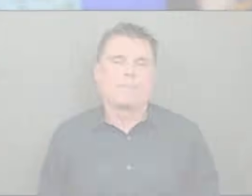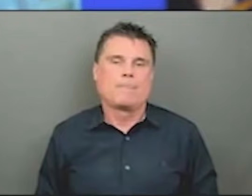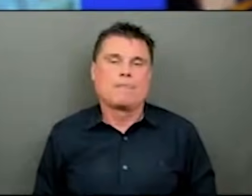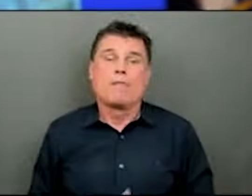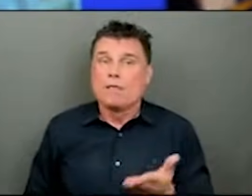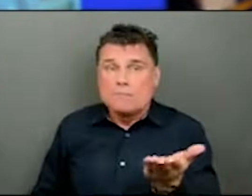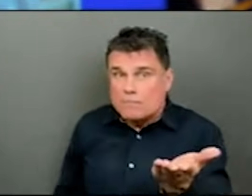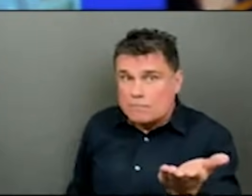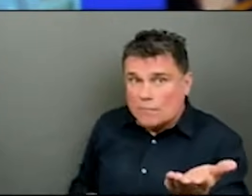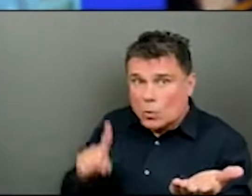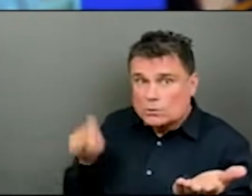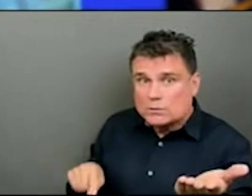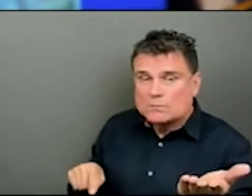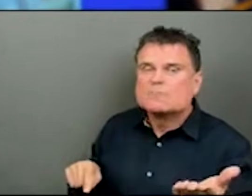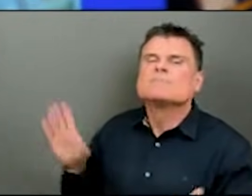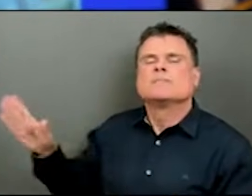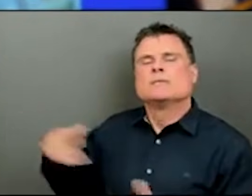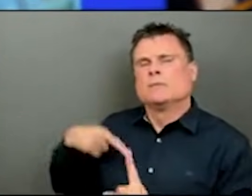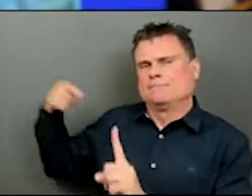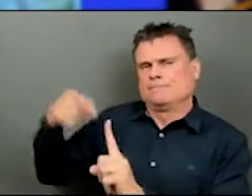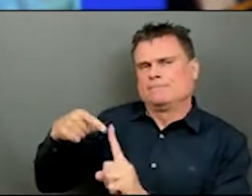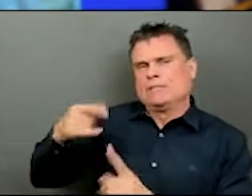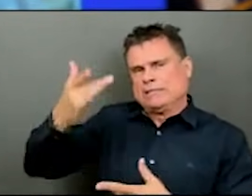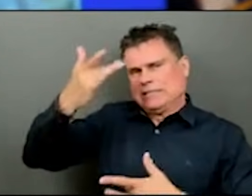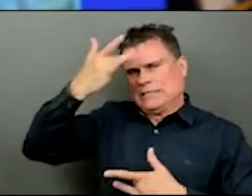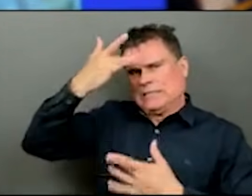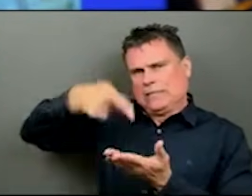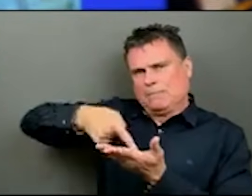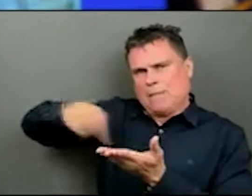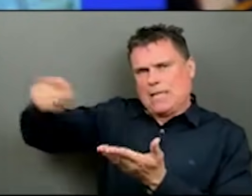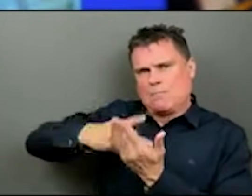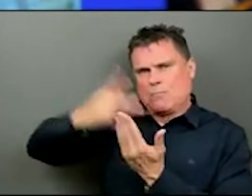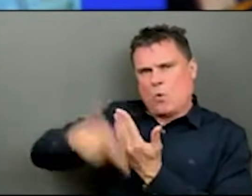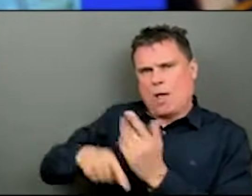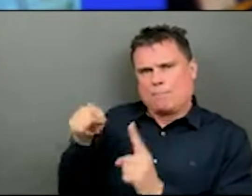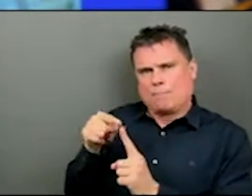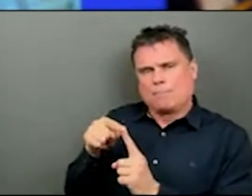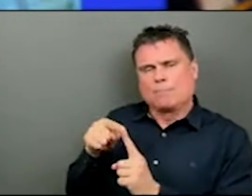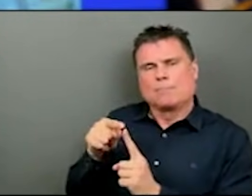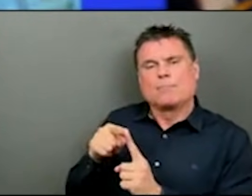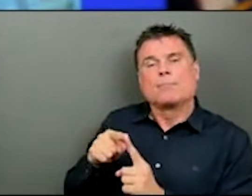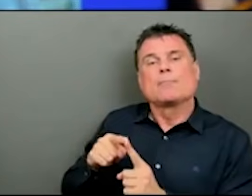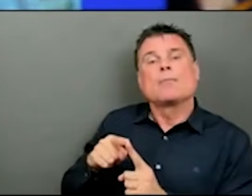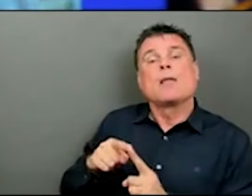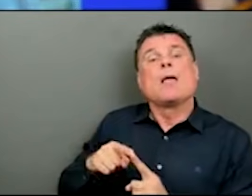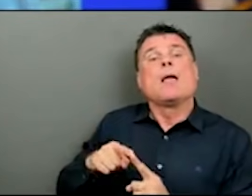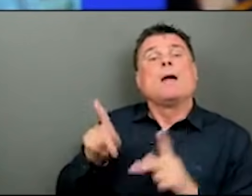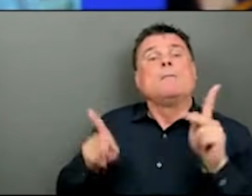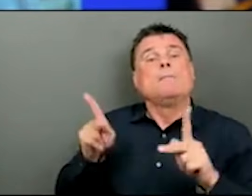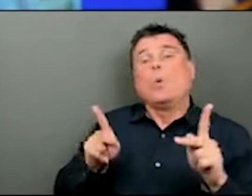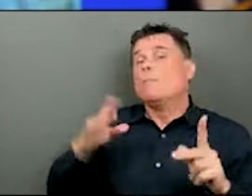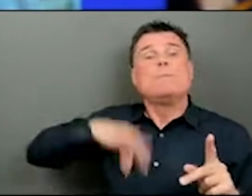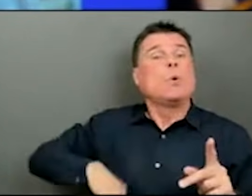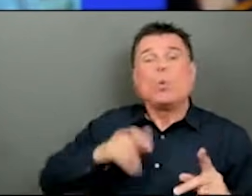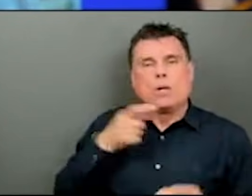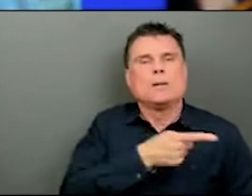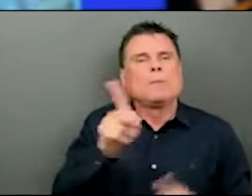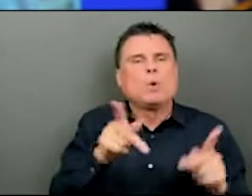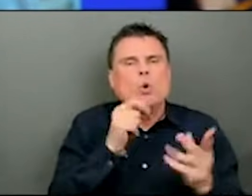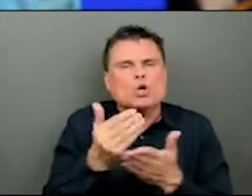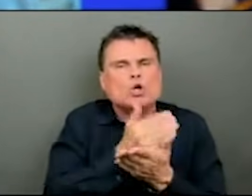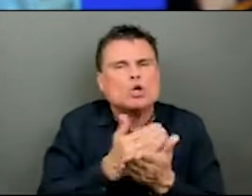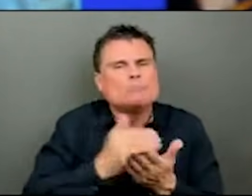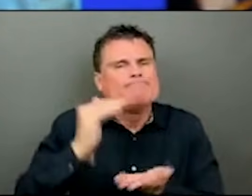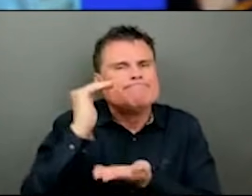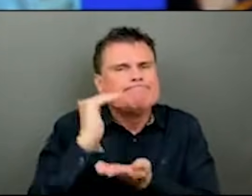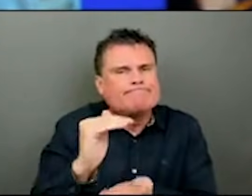can. A lot of the people who would benefit from this are people who are on the lower end of the income scale. Often they are racialized.